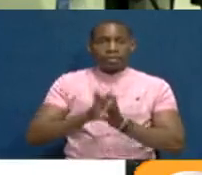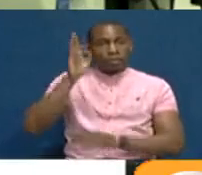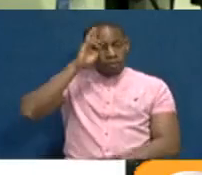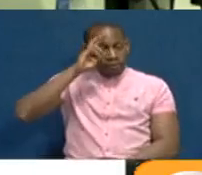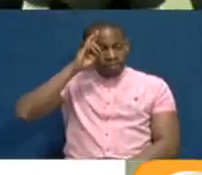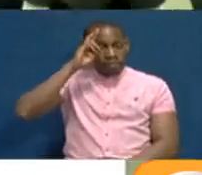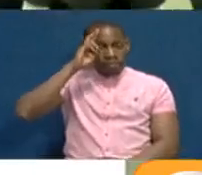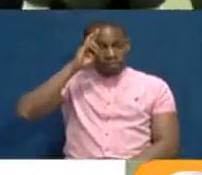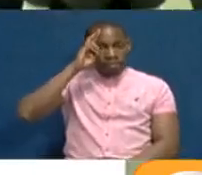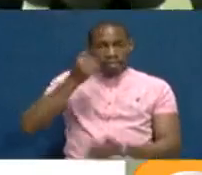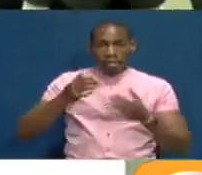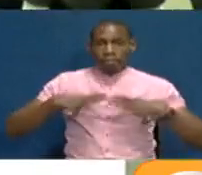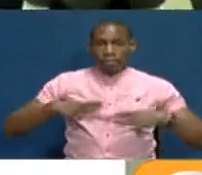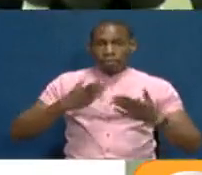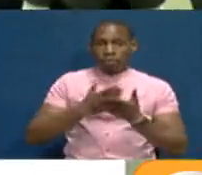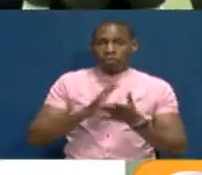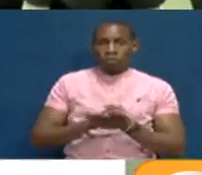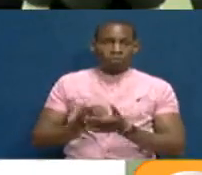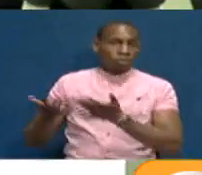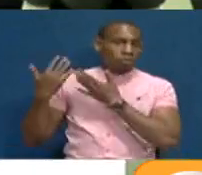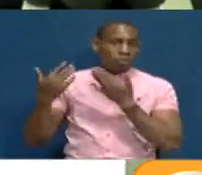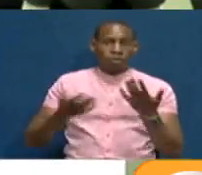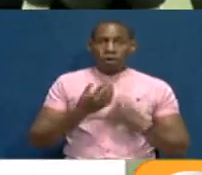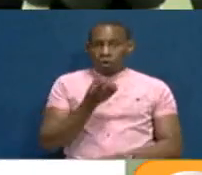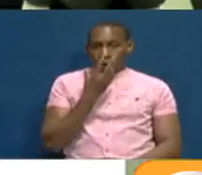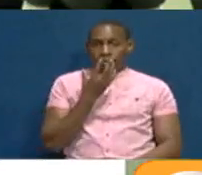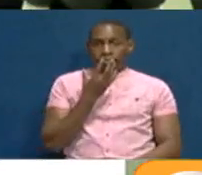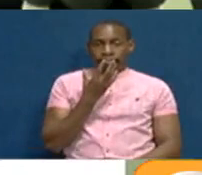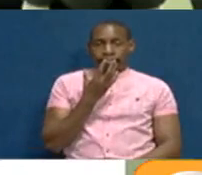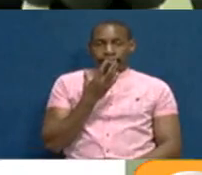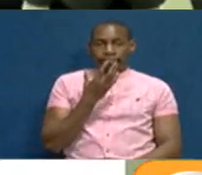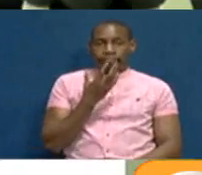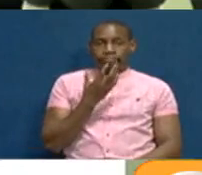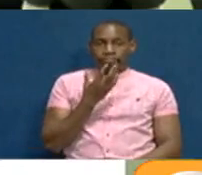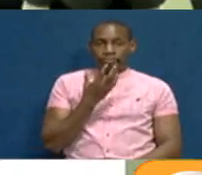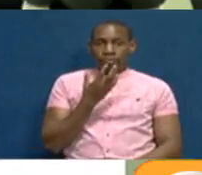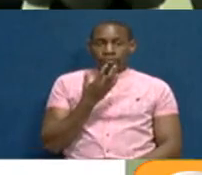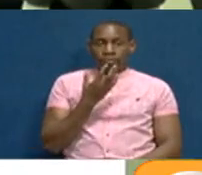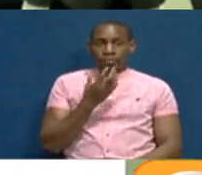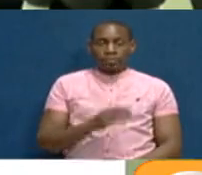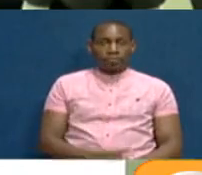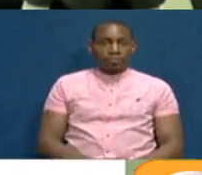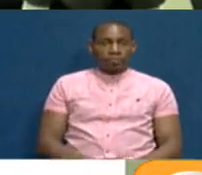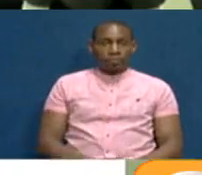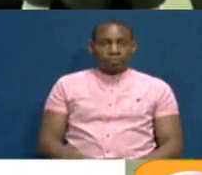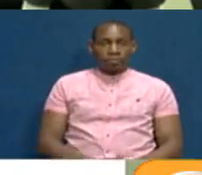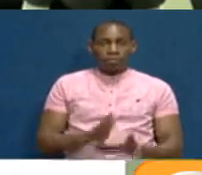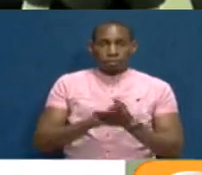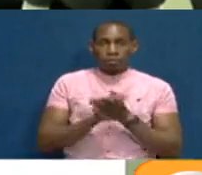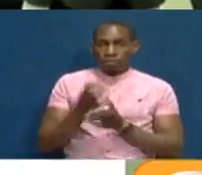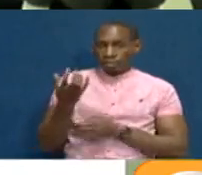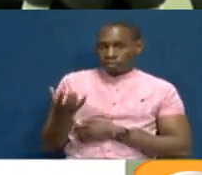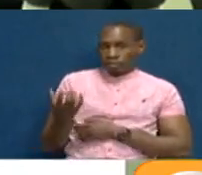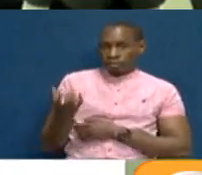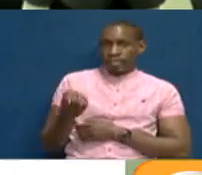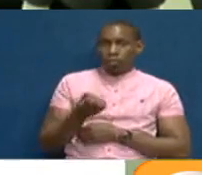factors. Or people who like very hot baths, men, then of course you heat up the scrotum and